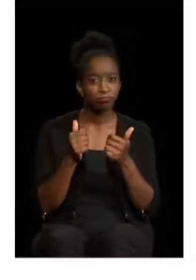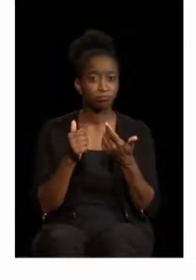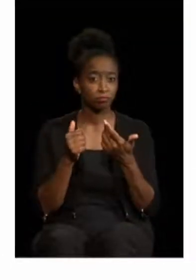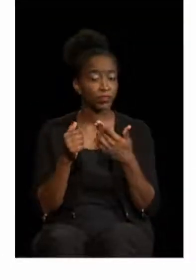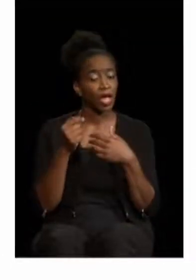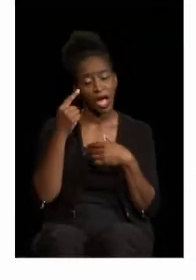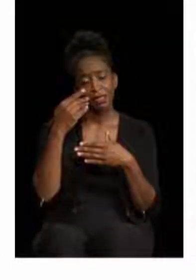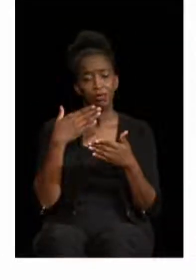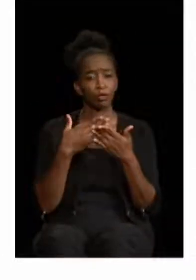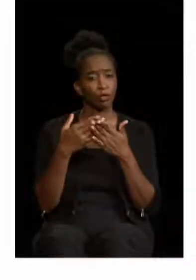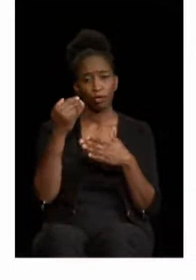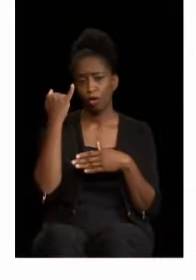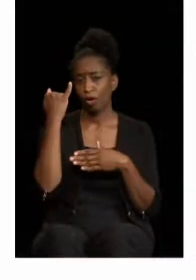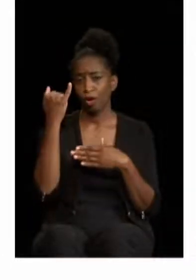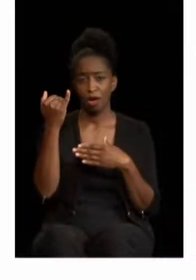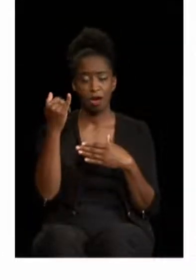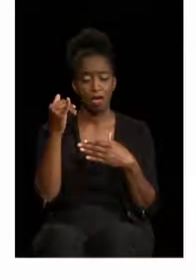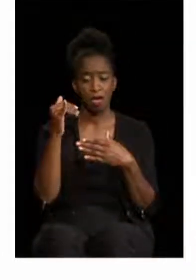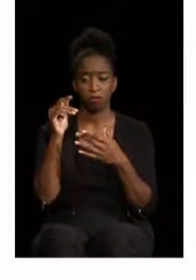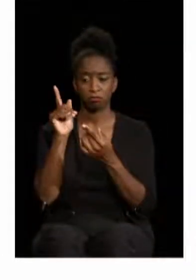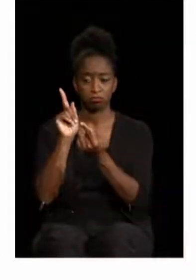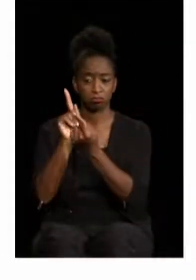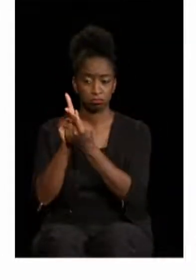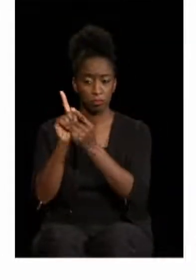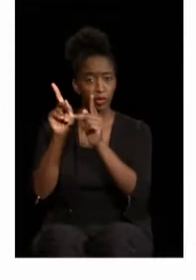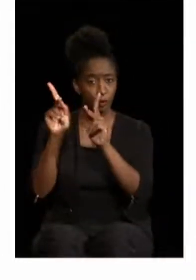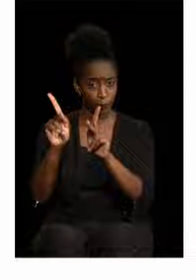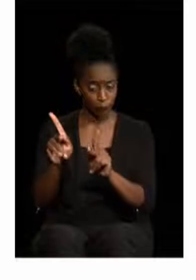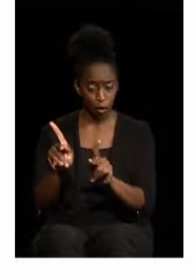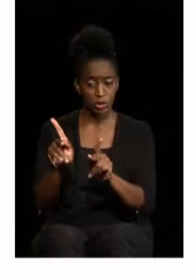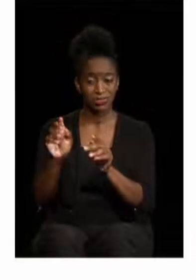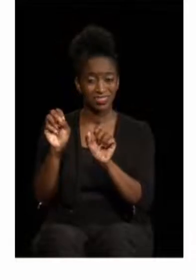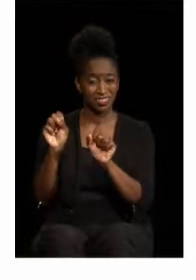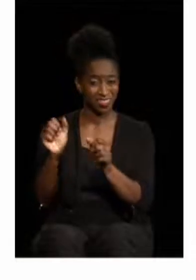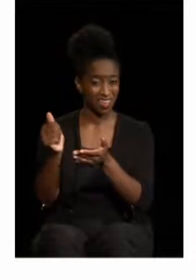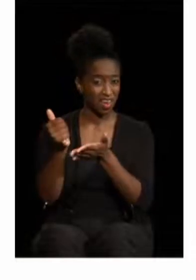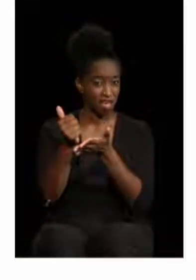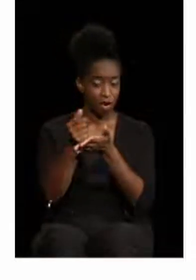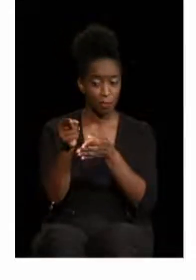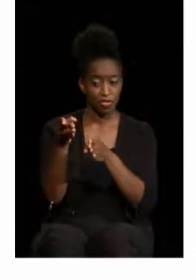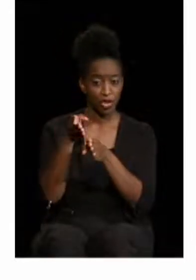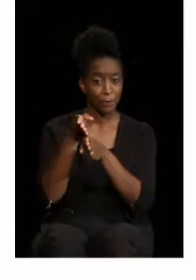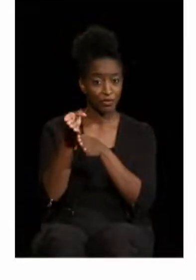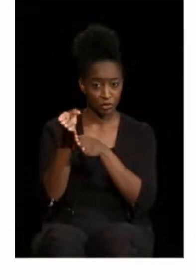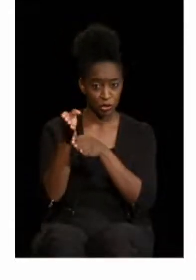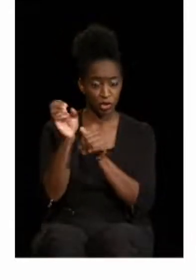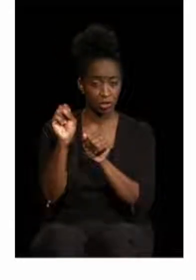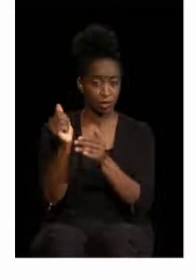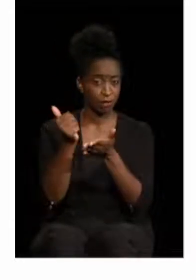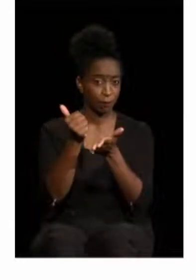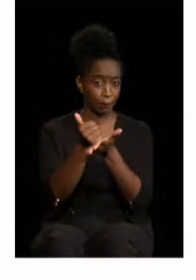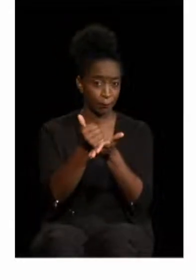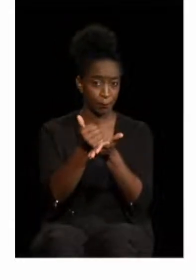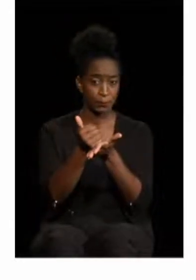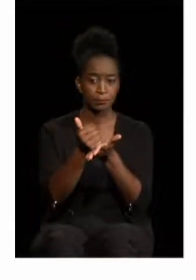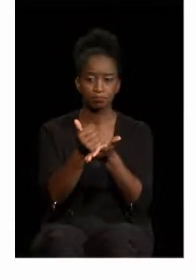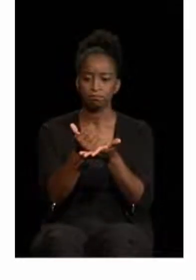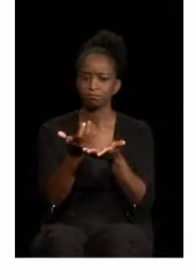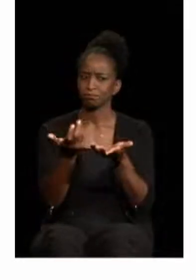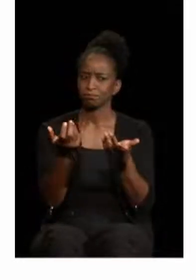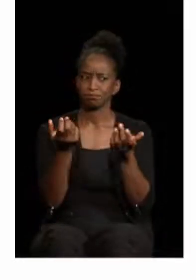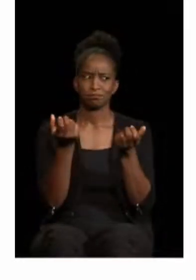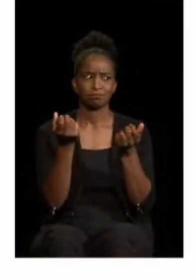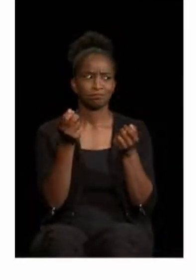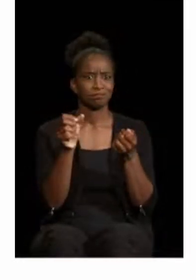help, or maybe even try talking to a friend, because mental health is more common than you think. You could probably walk